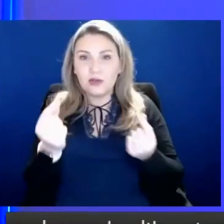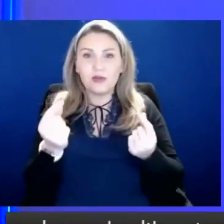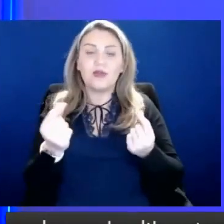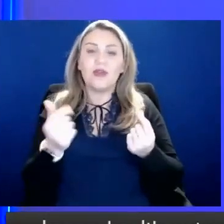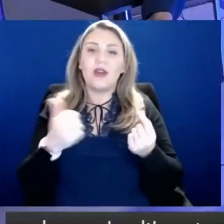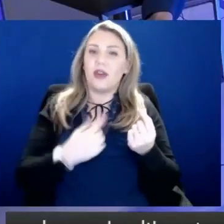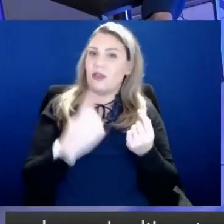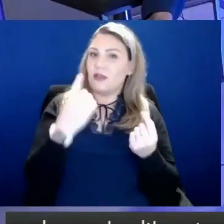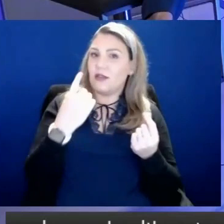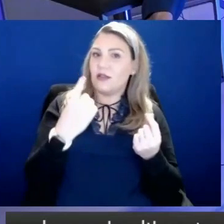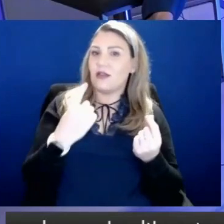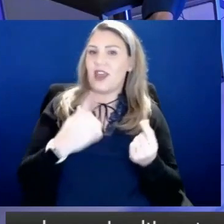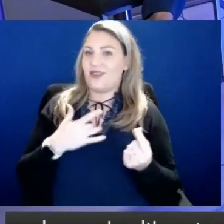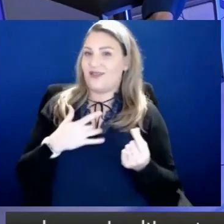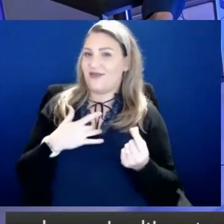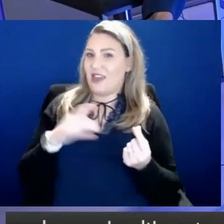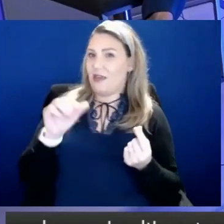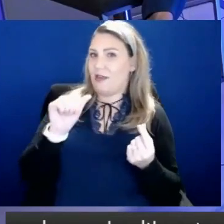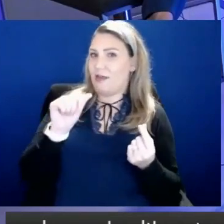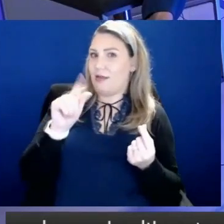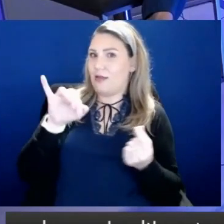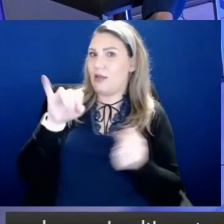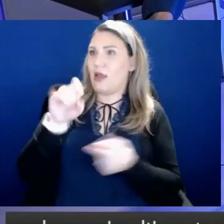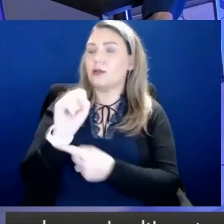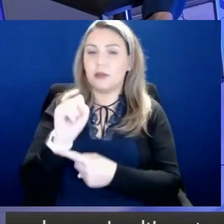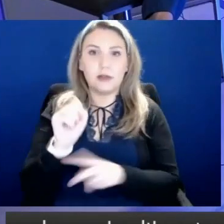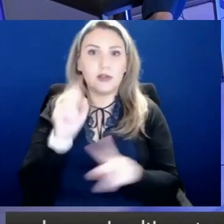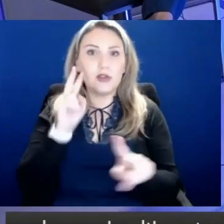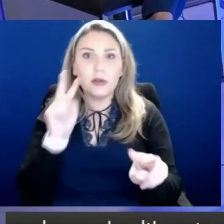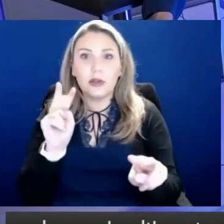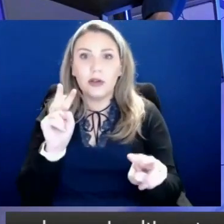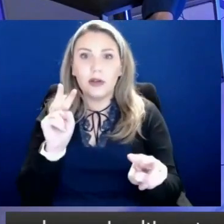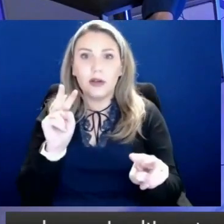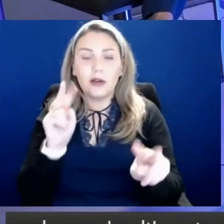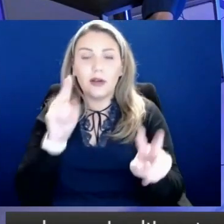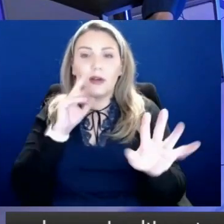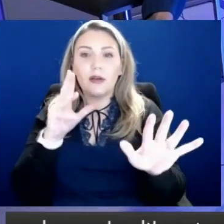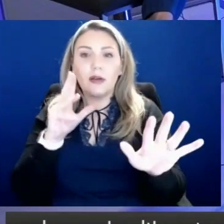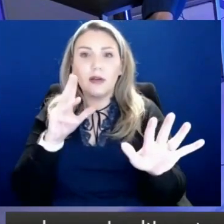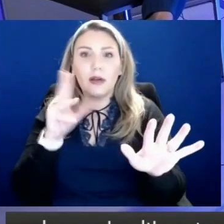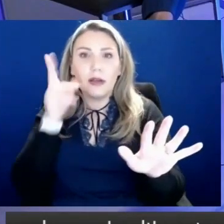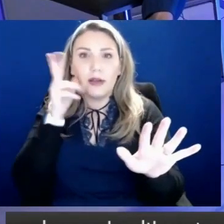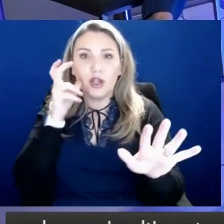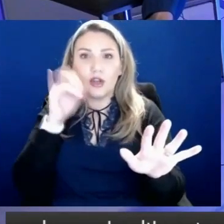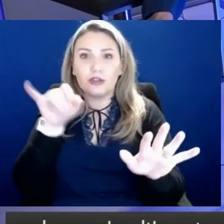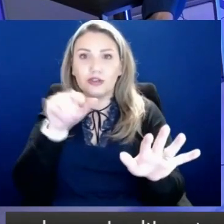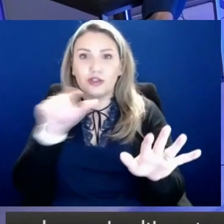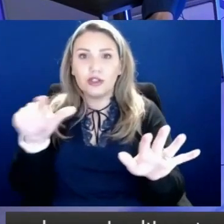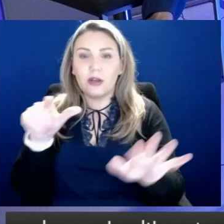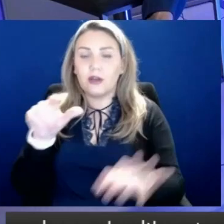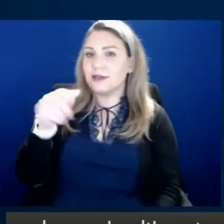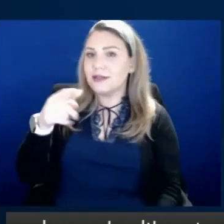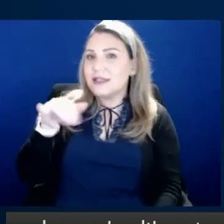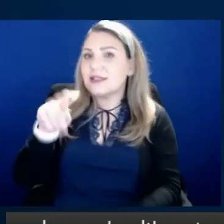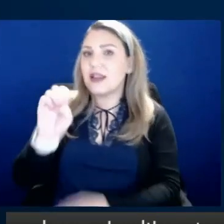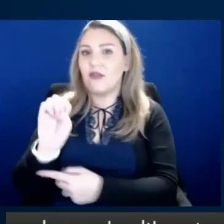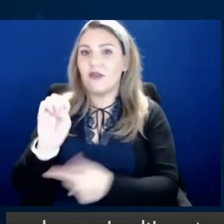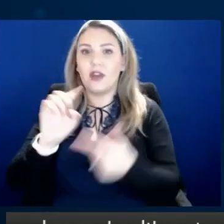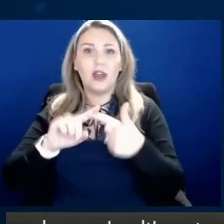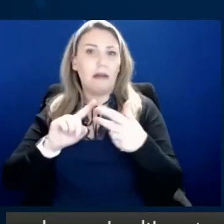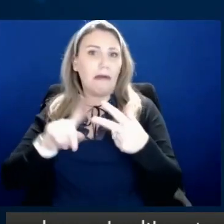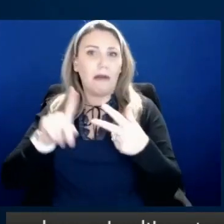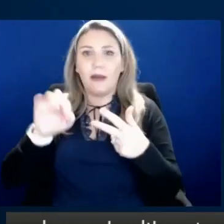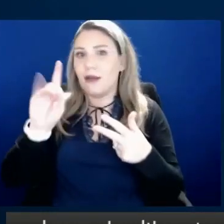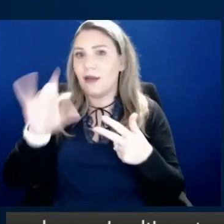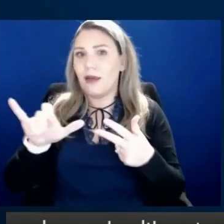sense Alexis like hanging on your every word, Yeah. because you're hearing from Jill, you're Yeah. hearing Stephanie and Kelly Yeah. talking about this. I